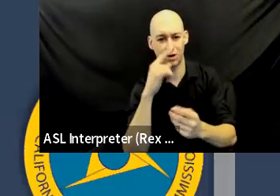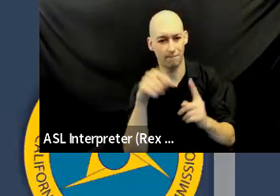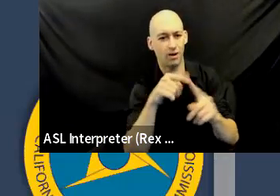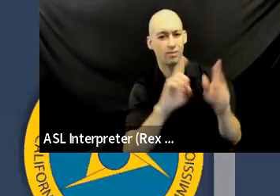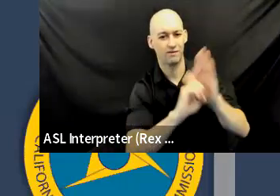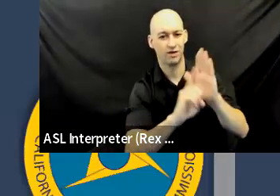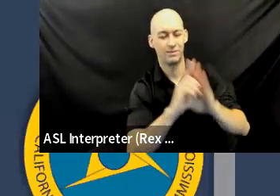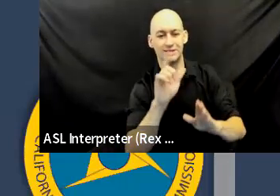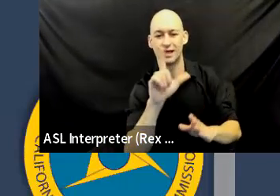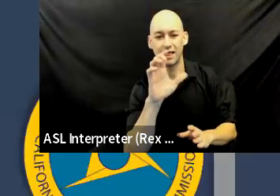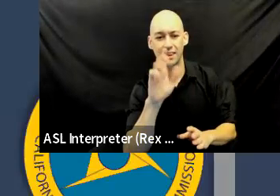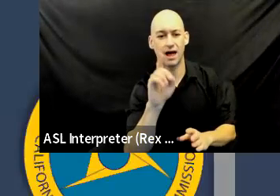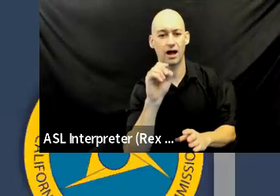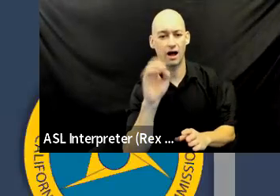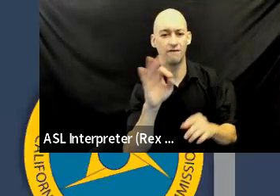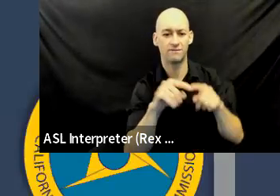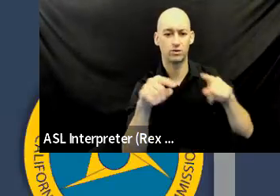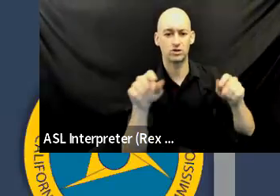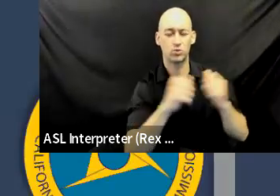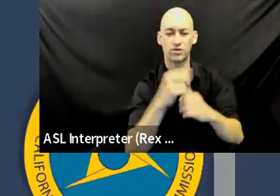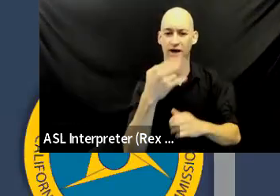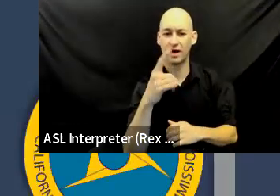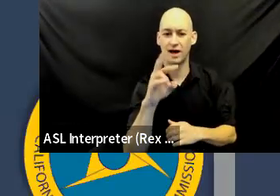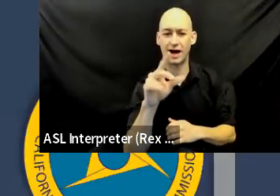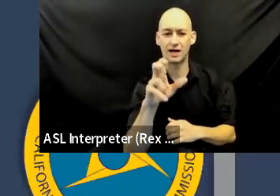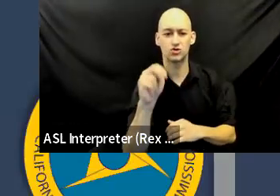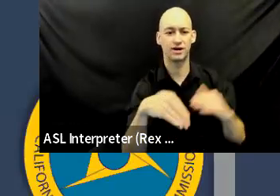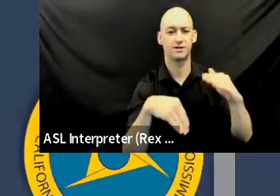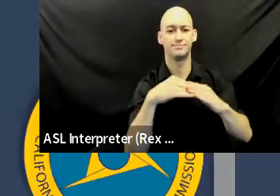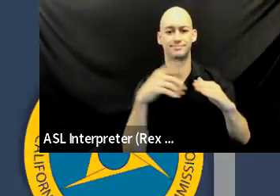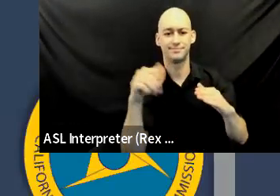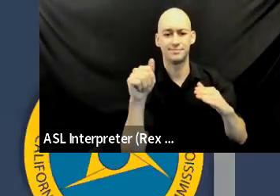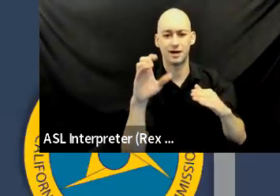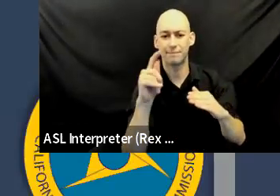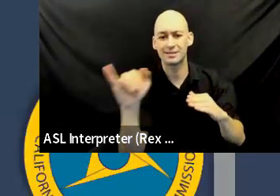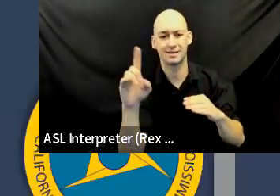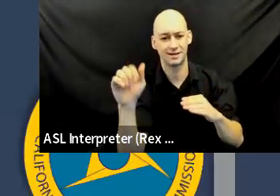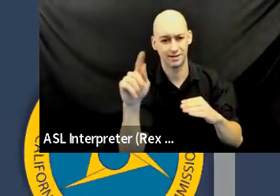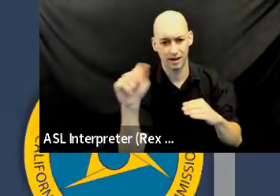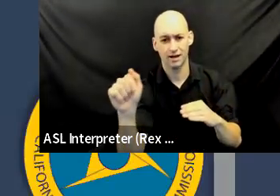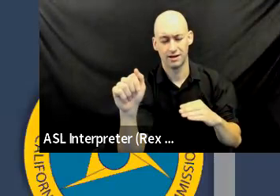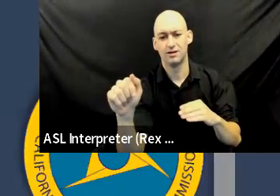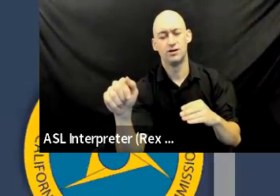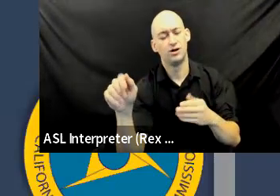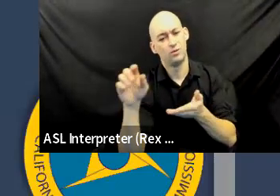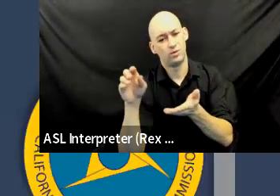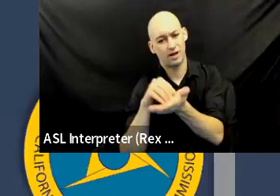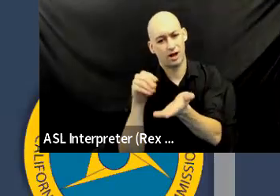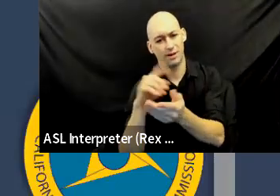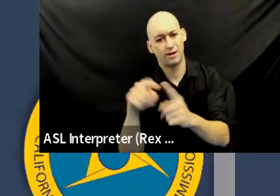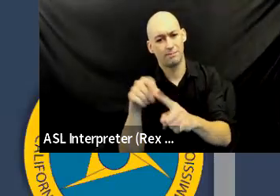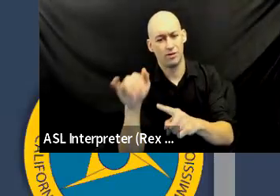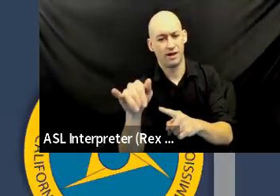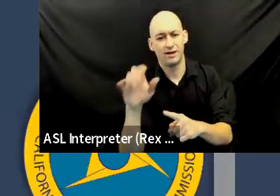lack of variation in hydrogen capacity data. We have shared with staff a more detailed document with red line edits by email.